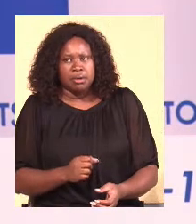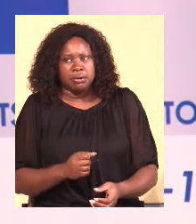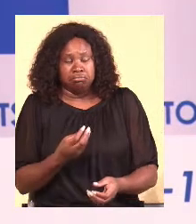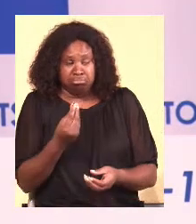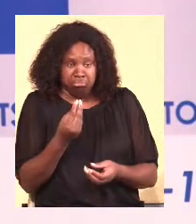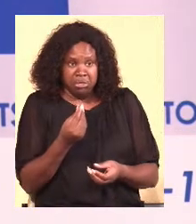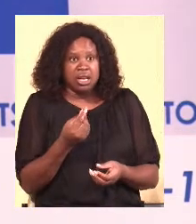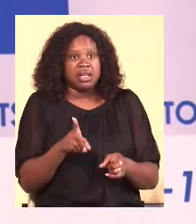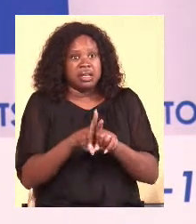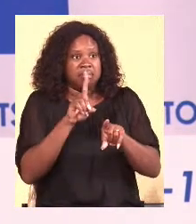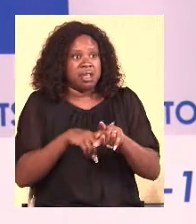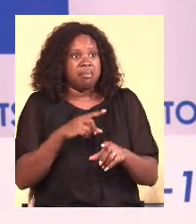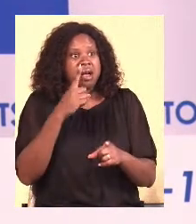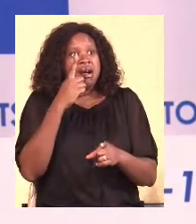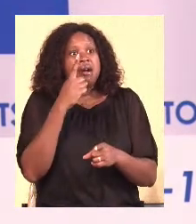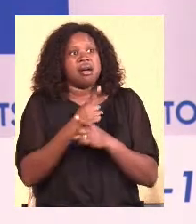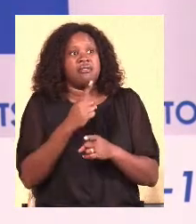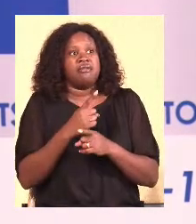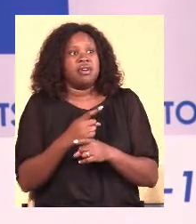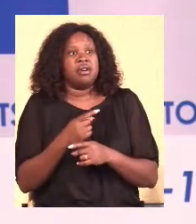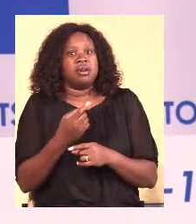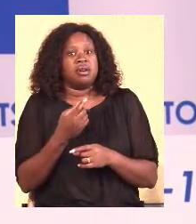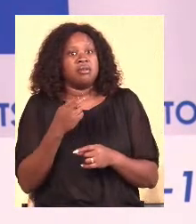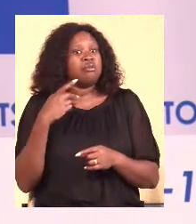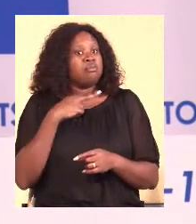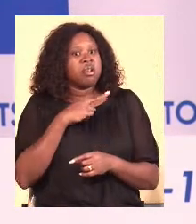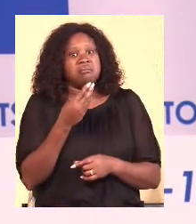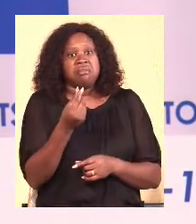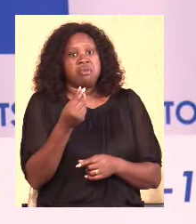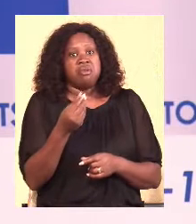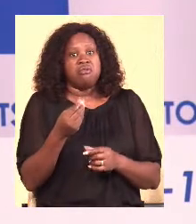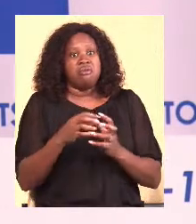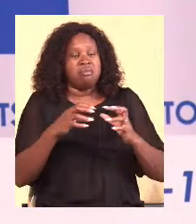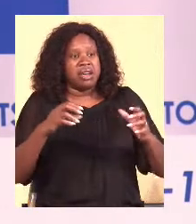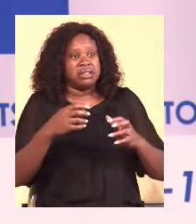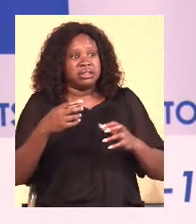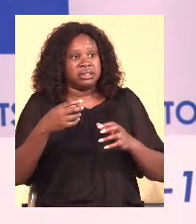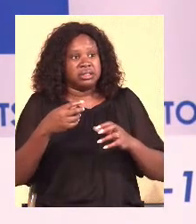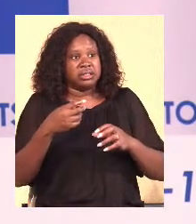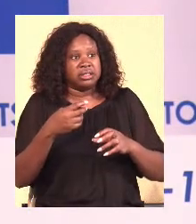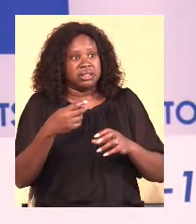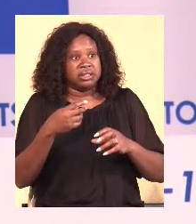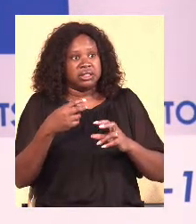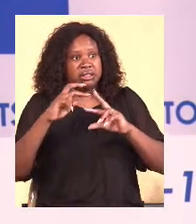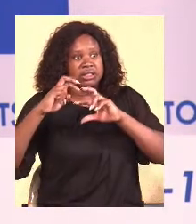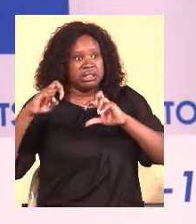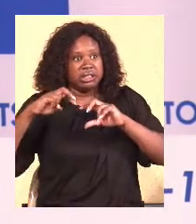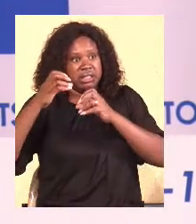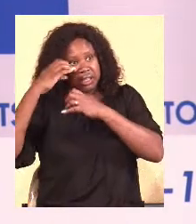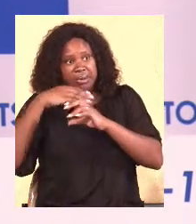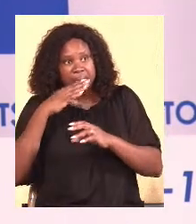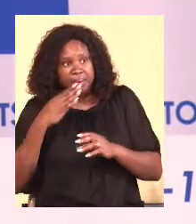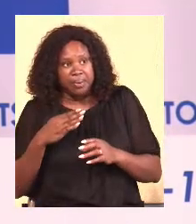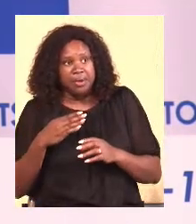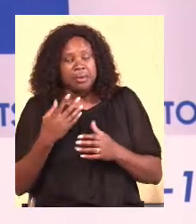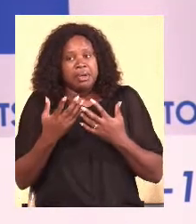that it does not have money for mass testing. Would it not have made sense to use this money instead for mass testing to